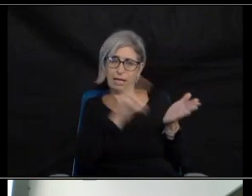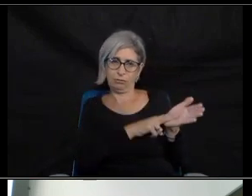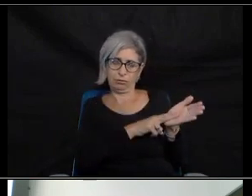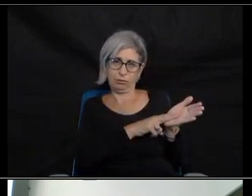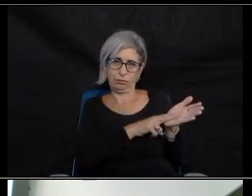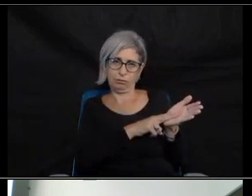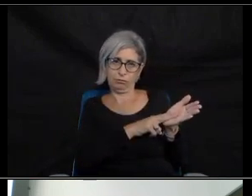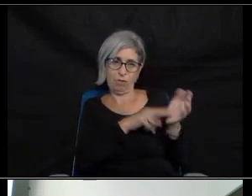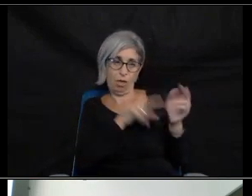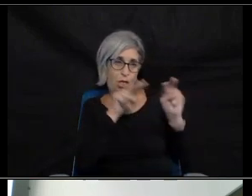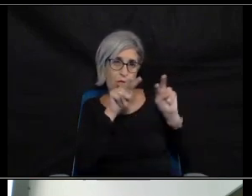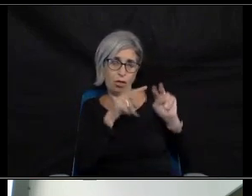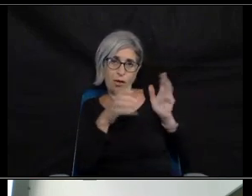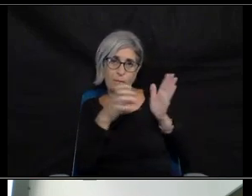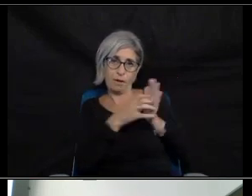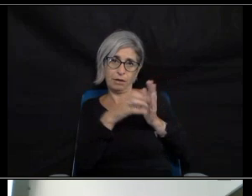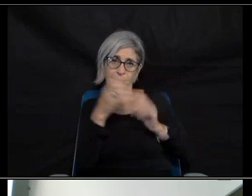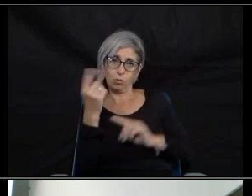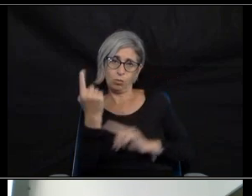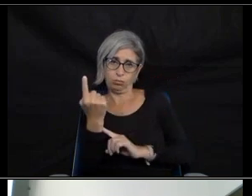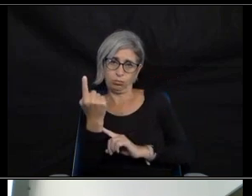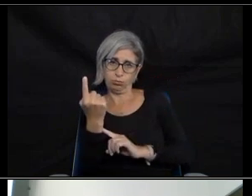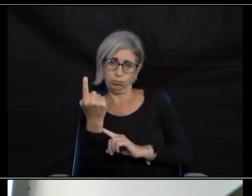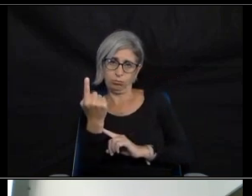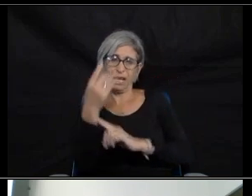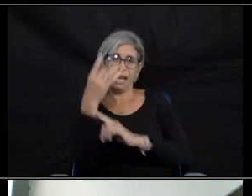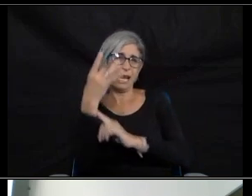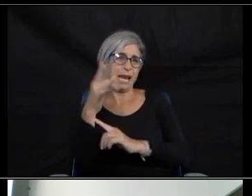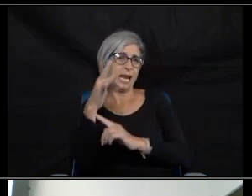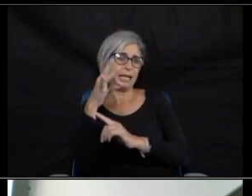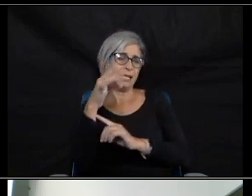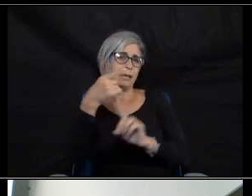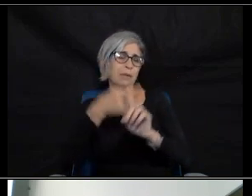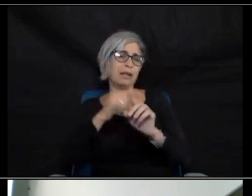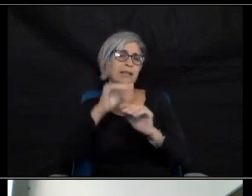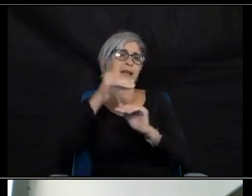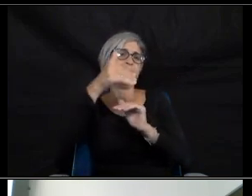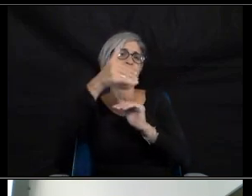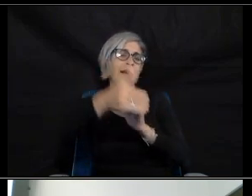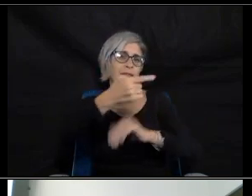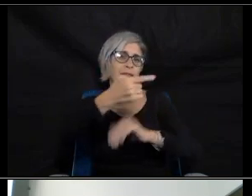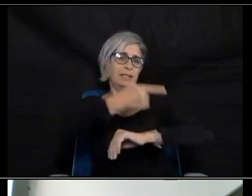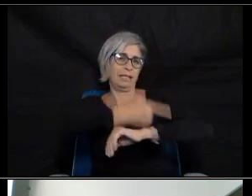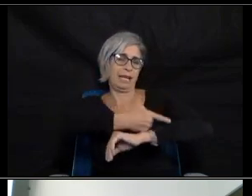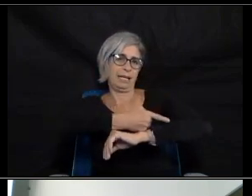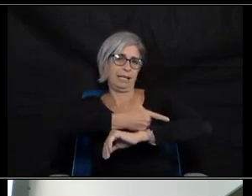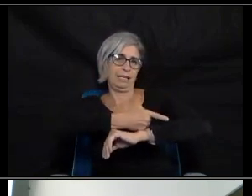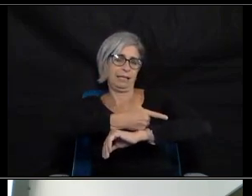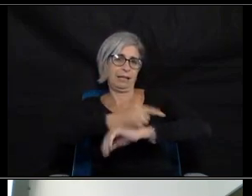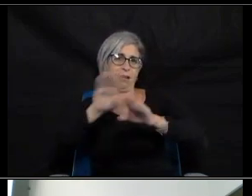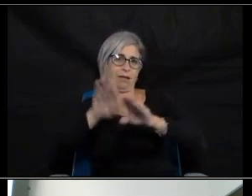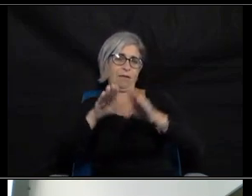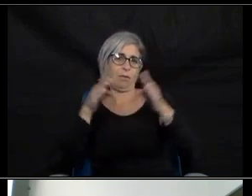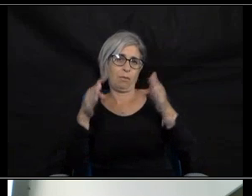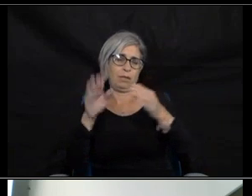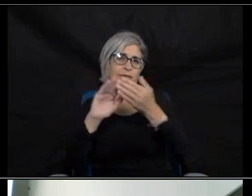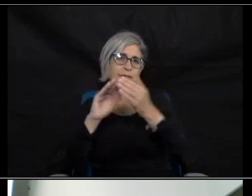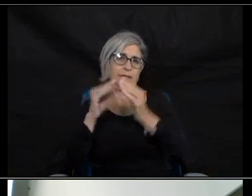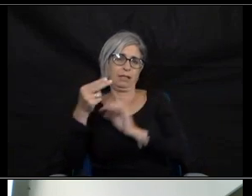look at that first paragraph, it says 18 months after the date of CO of City Hall.